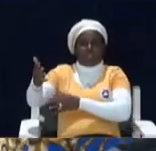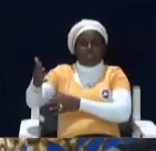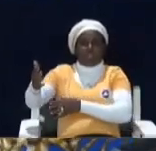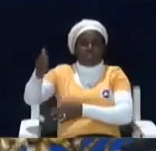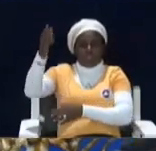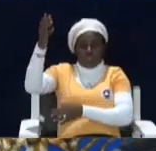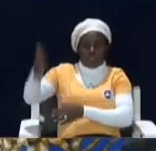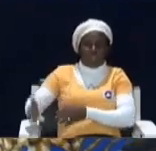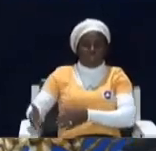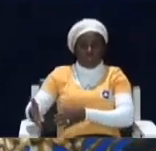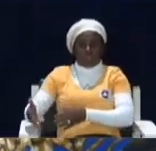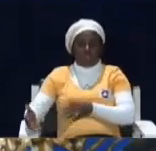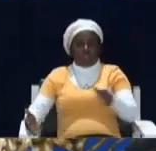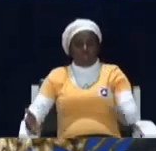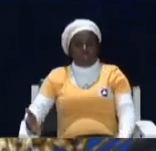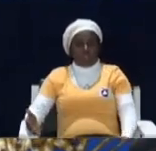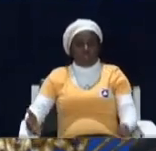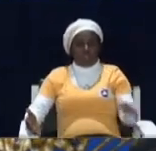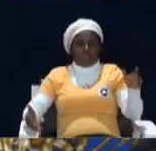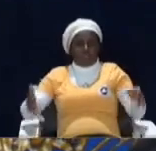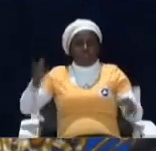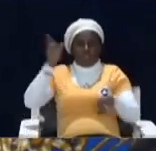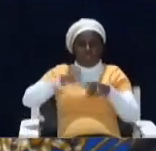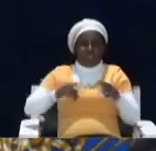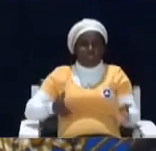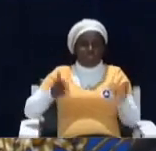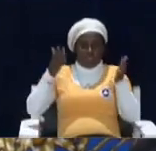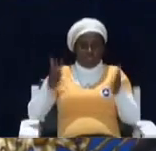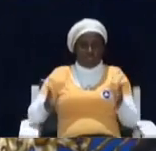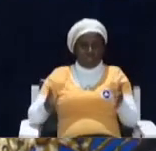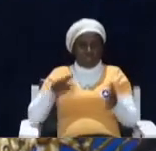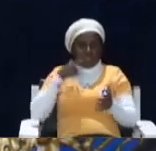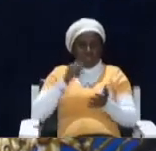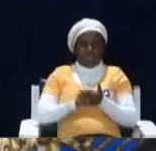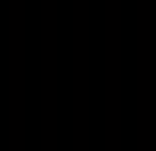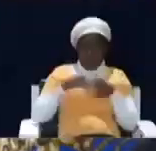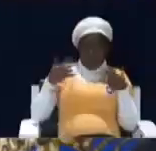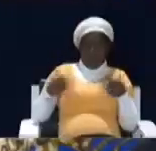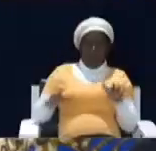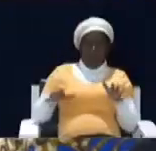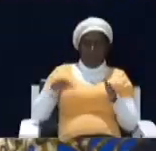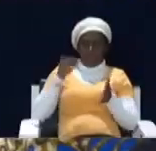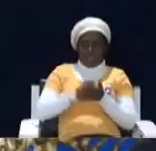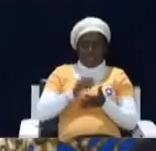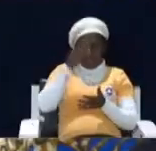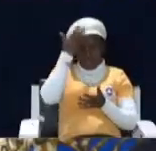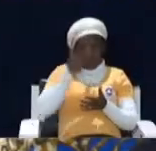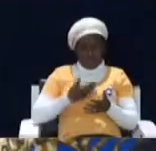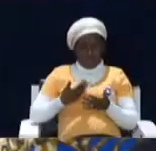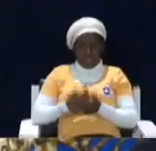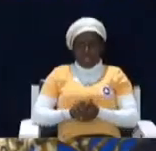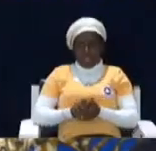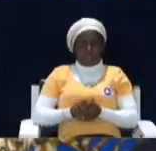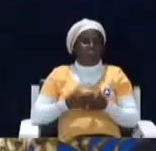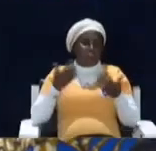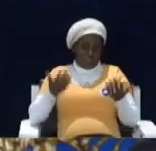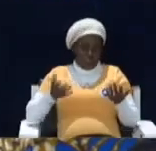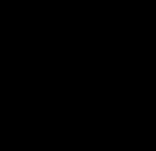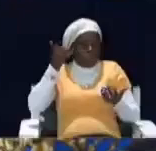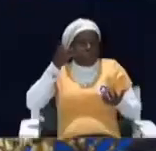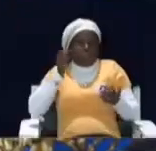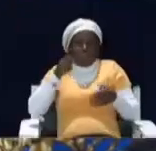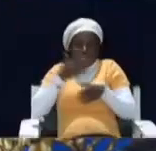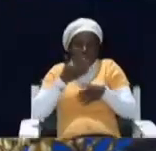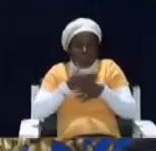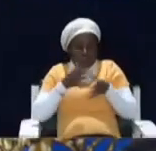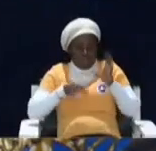right hand, right leg. Ah, that should be stroke. So I was disturbed in my spirit. After the